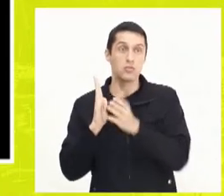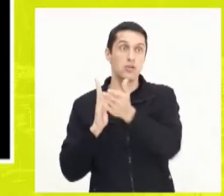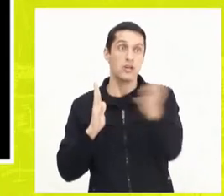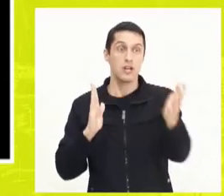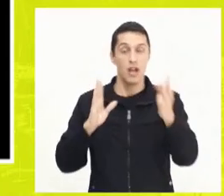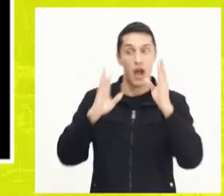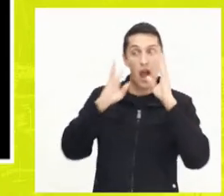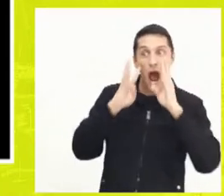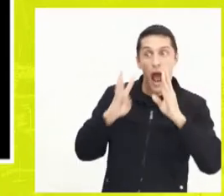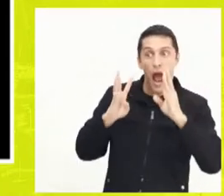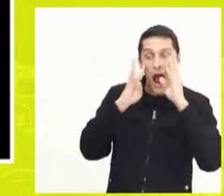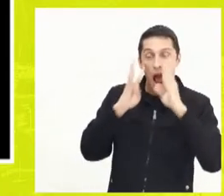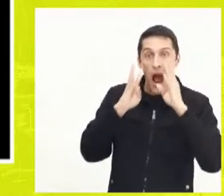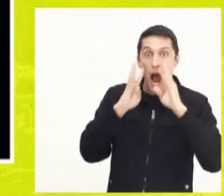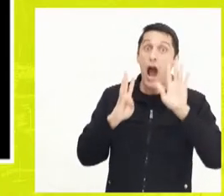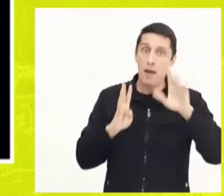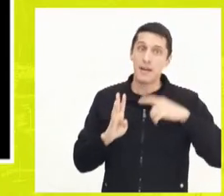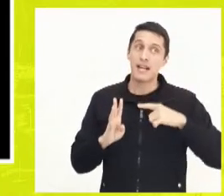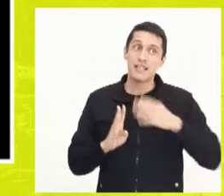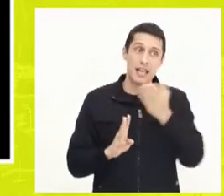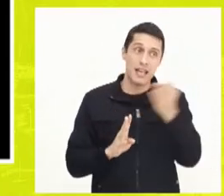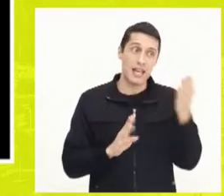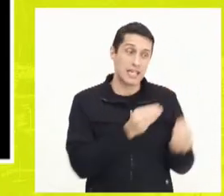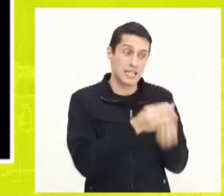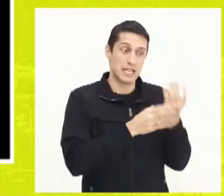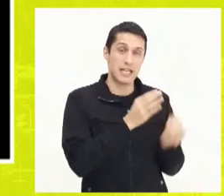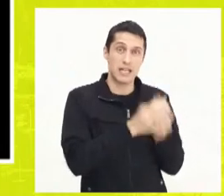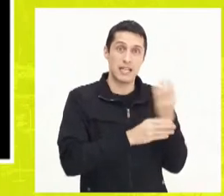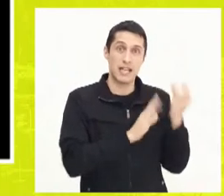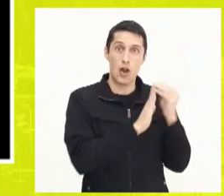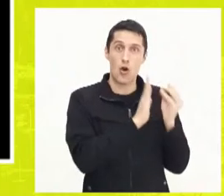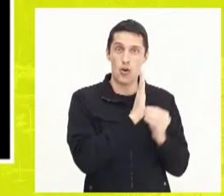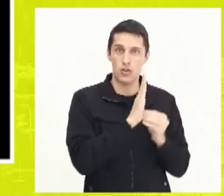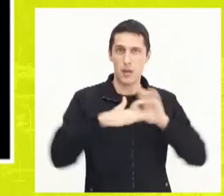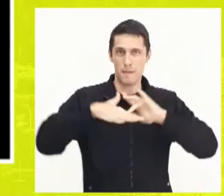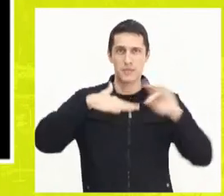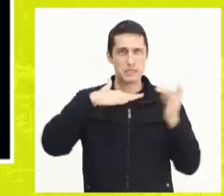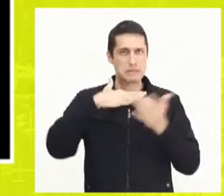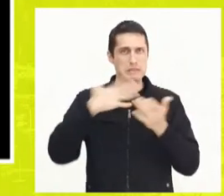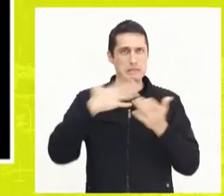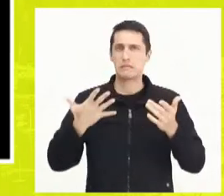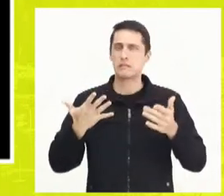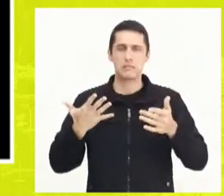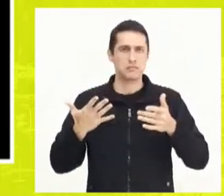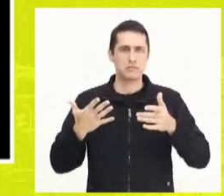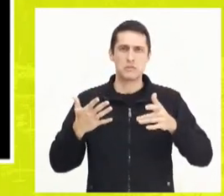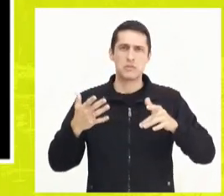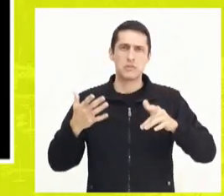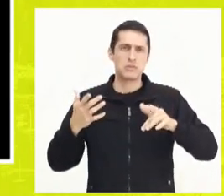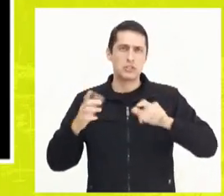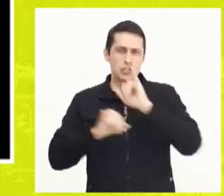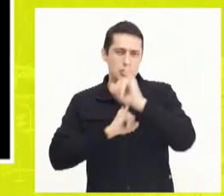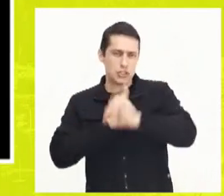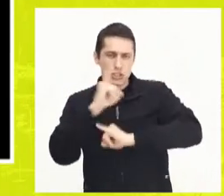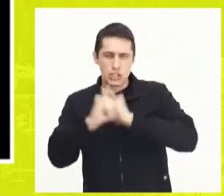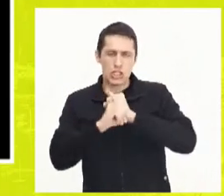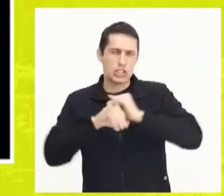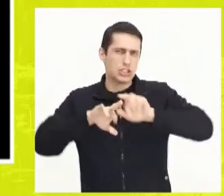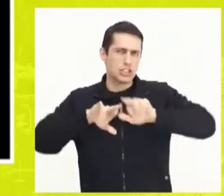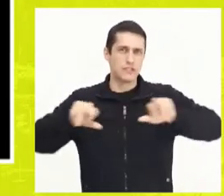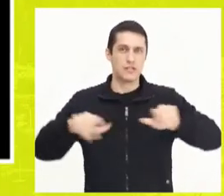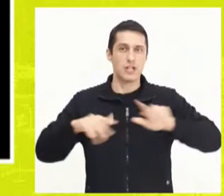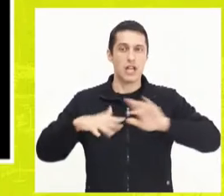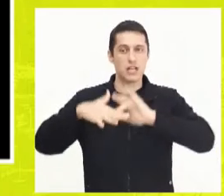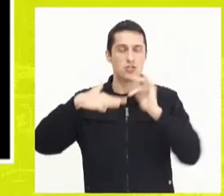of those that produce content within the global digital media or platforms social